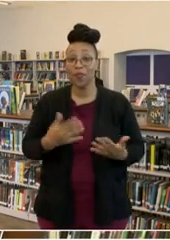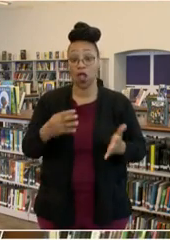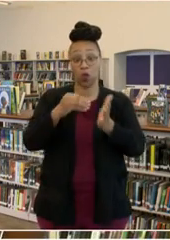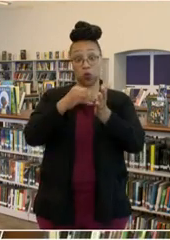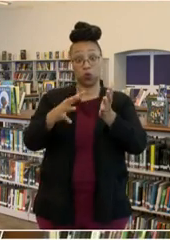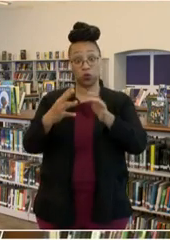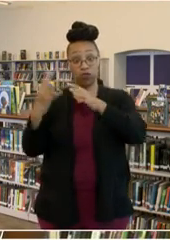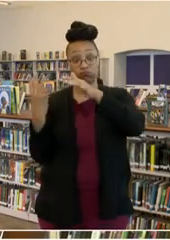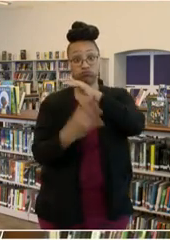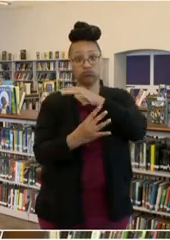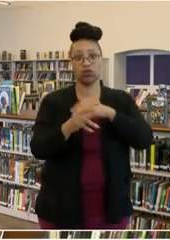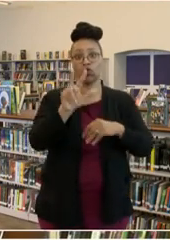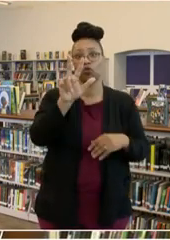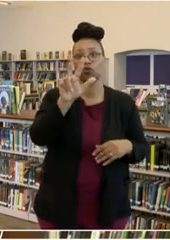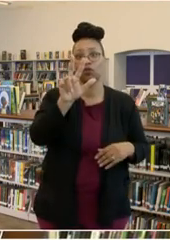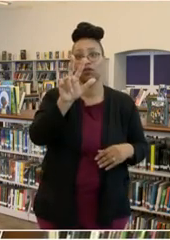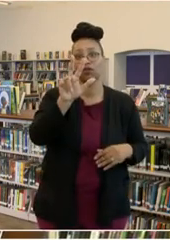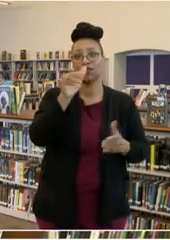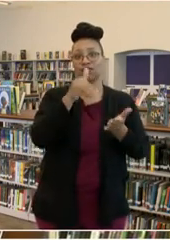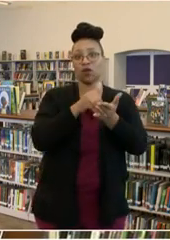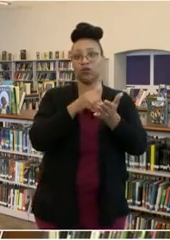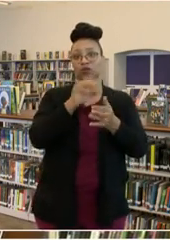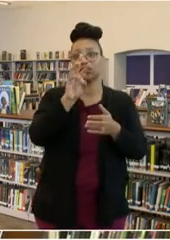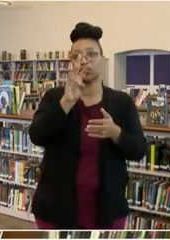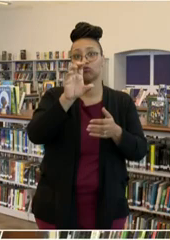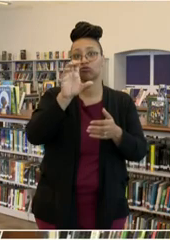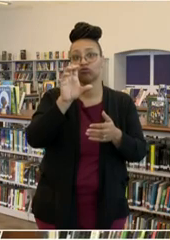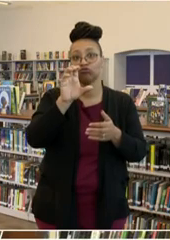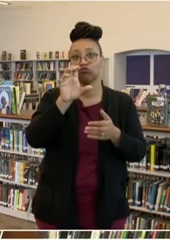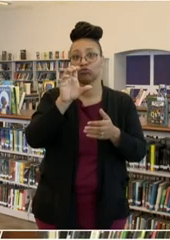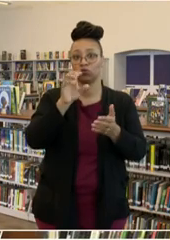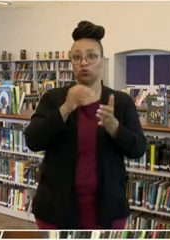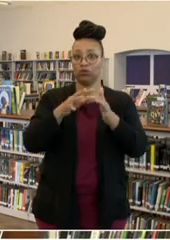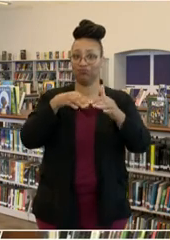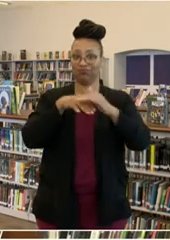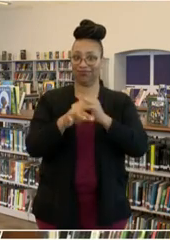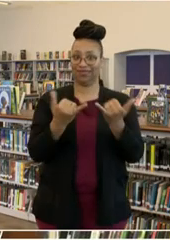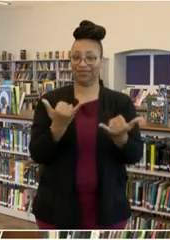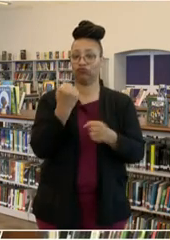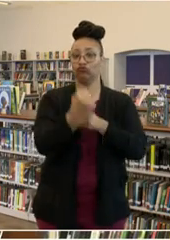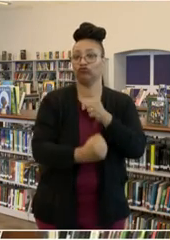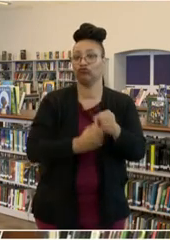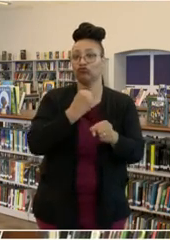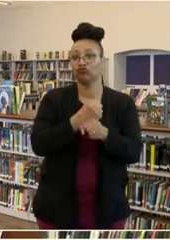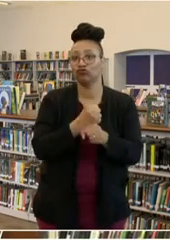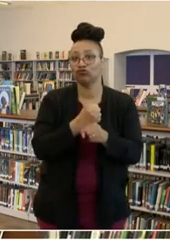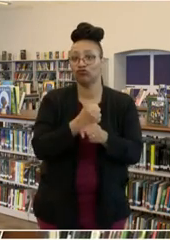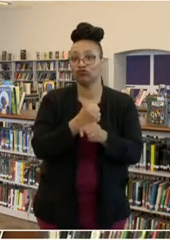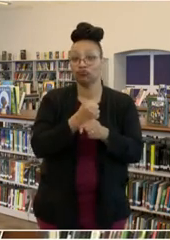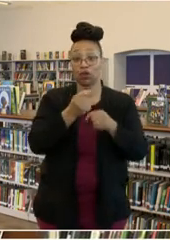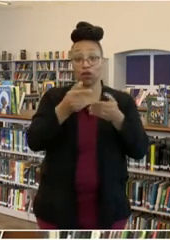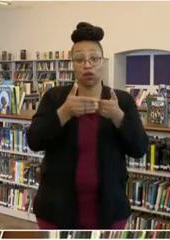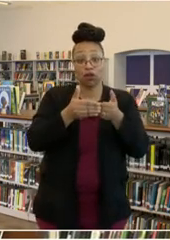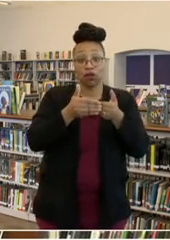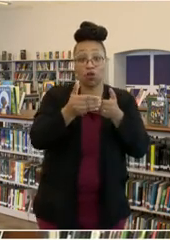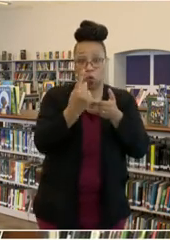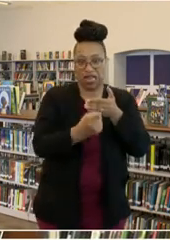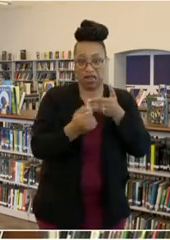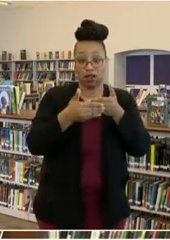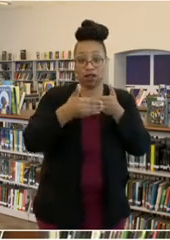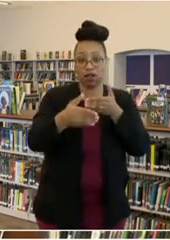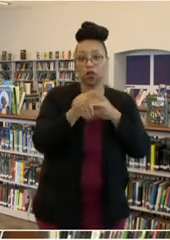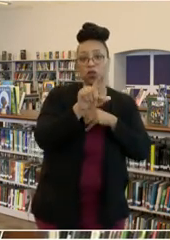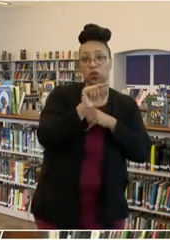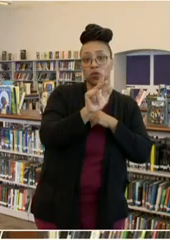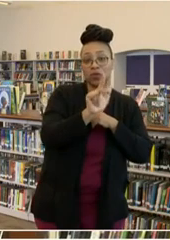So here at Cardozo, it means that we will double the number of providers that OSSI is funding